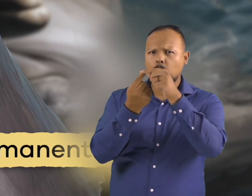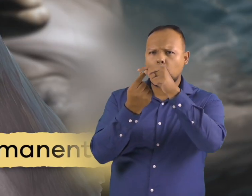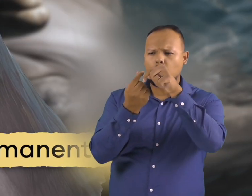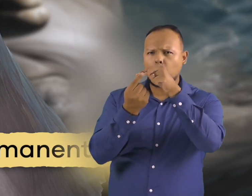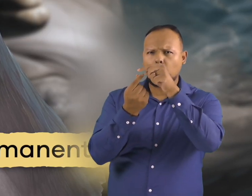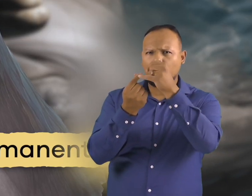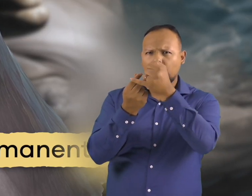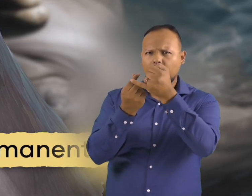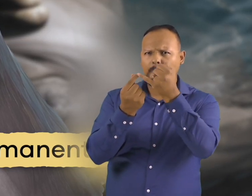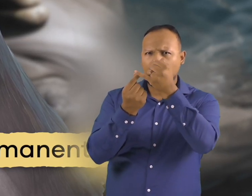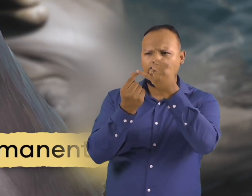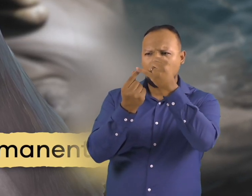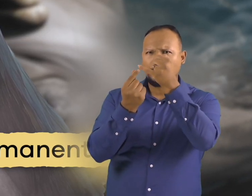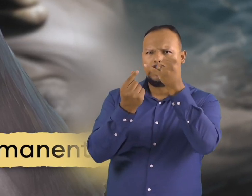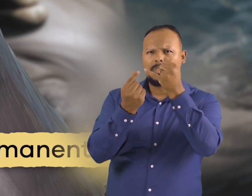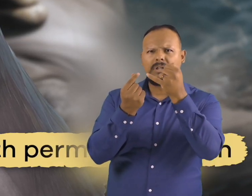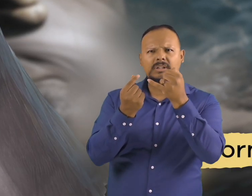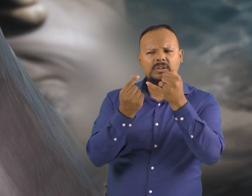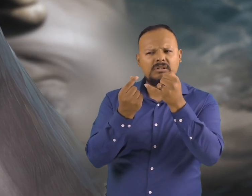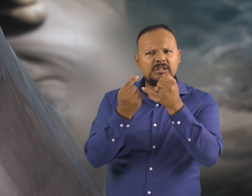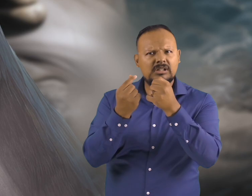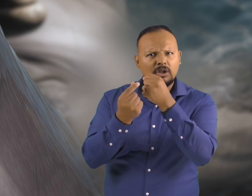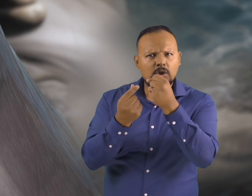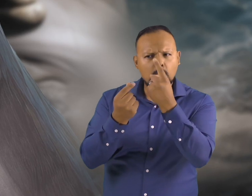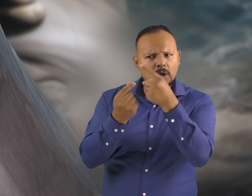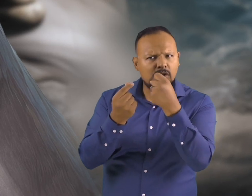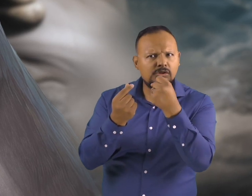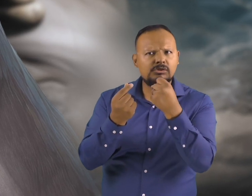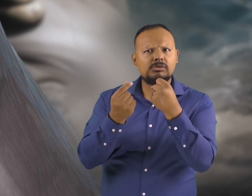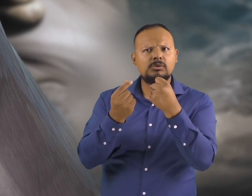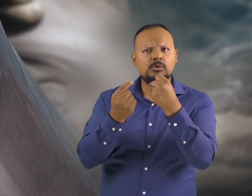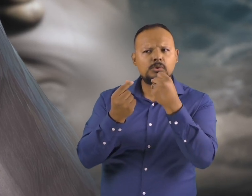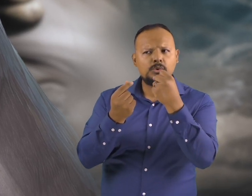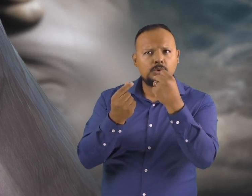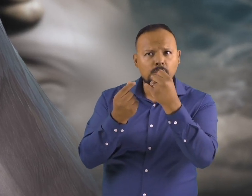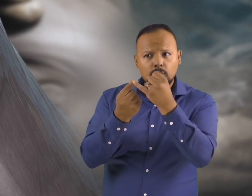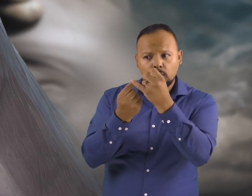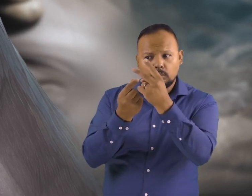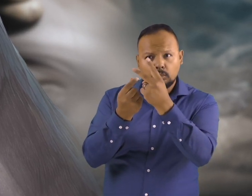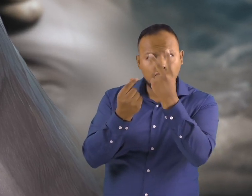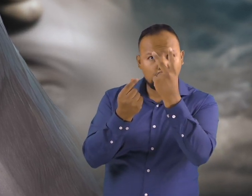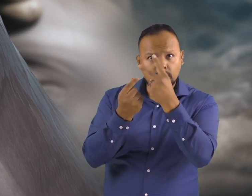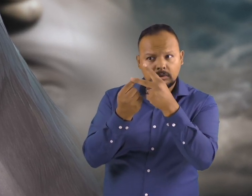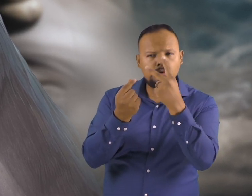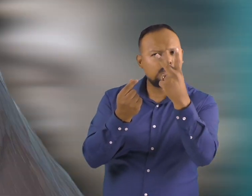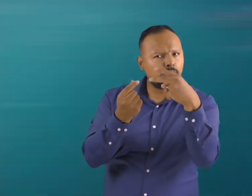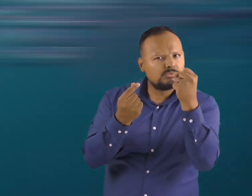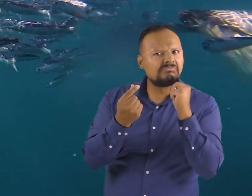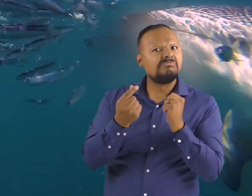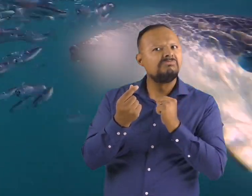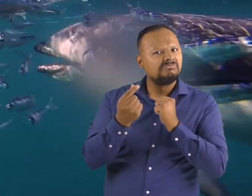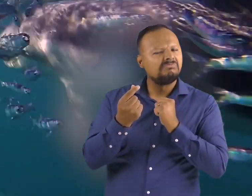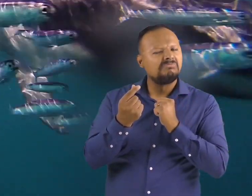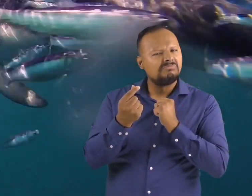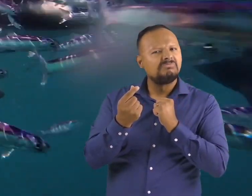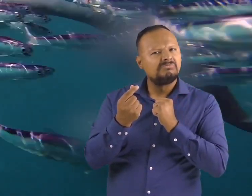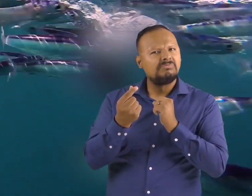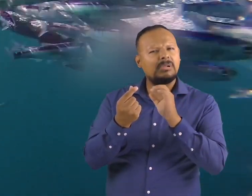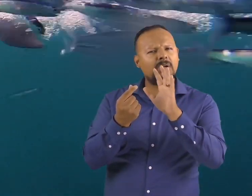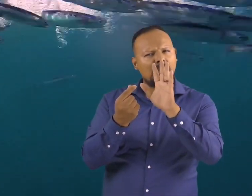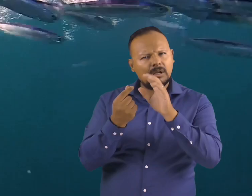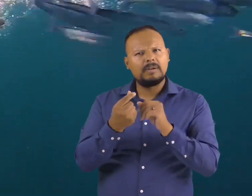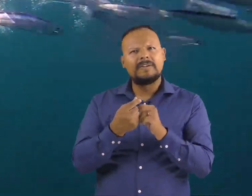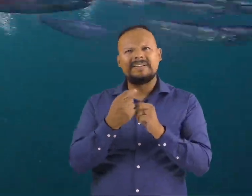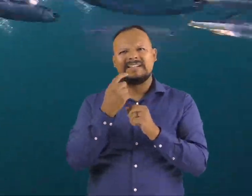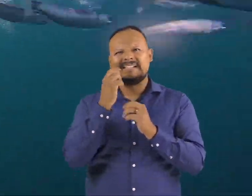are born with permanent teeth. And their teeth are not used for chewing like most animals. Instead,